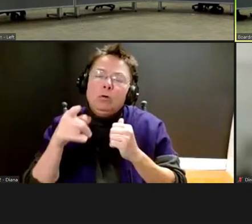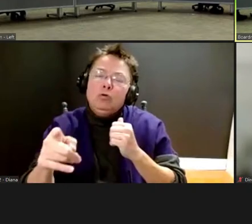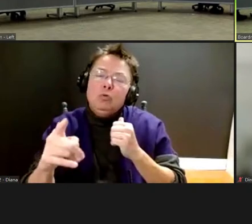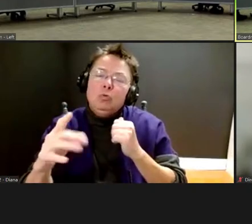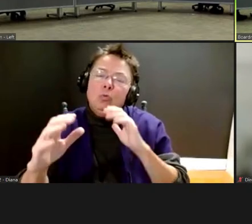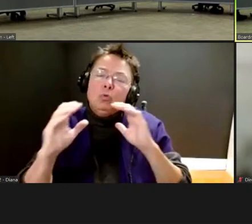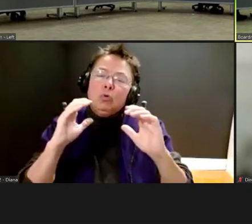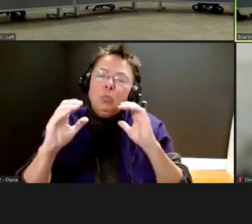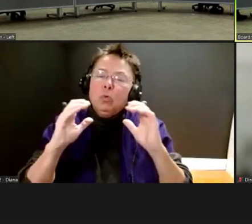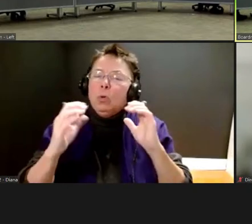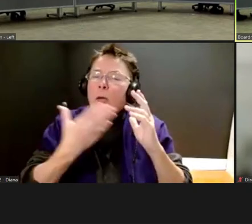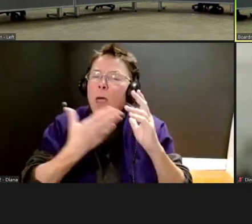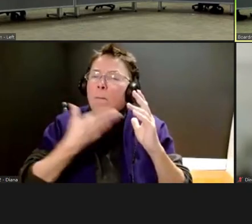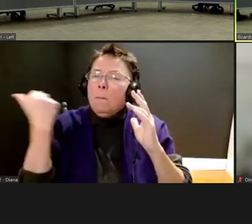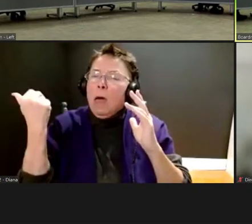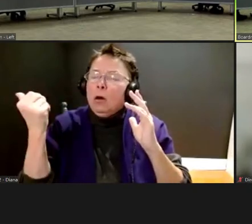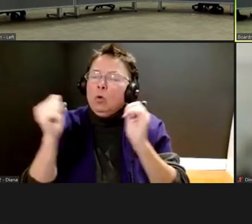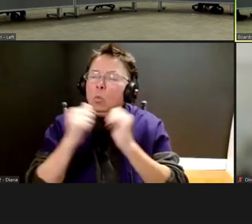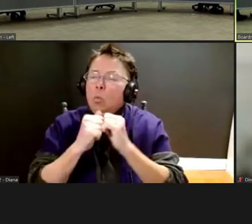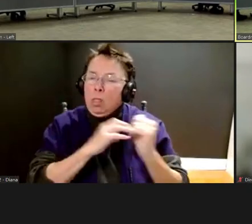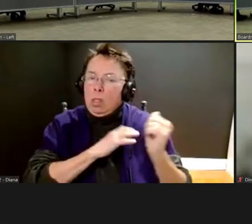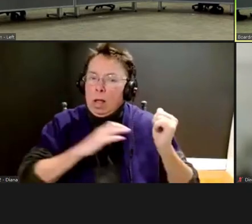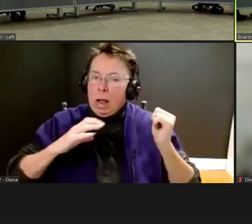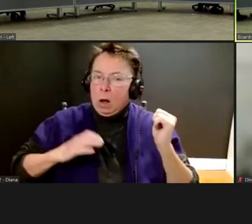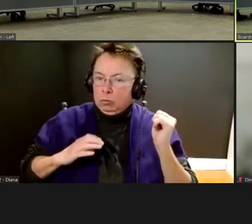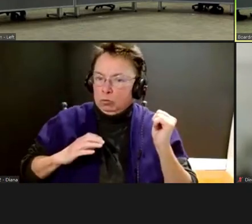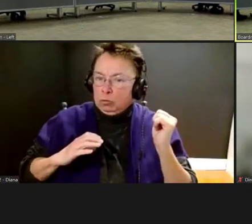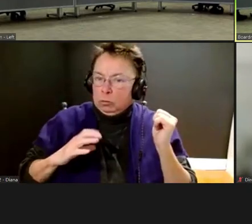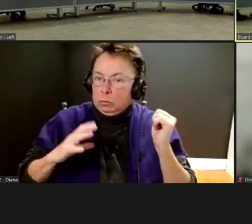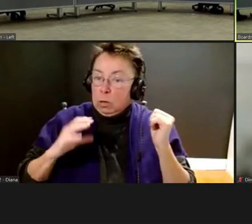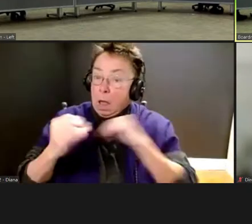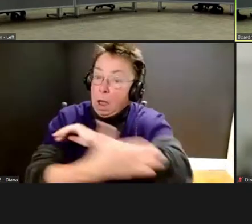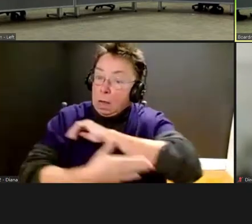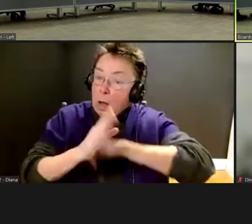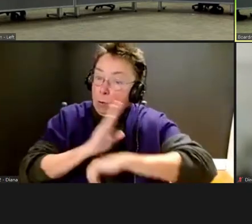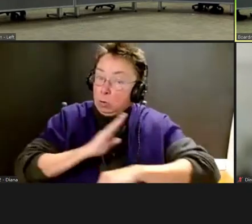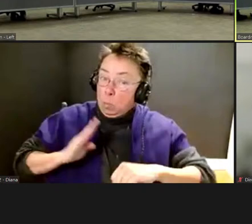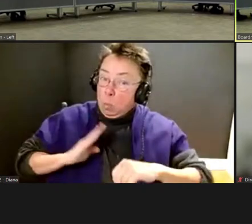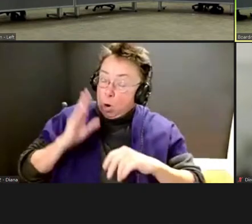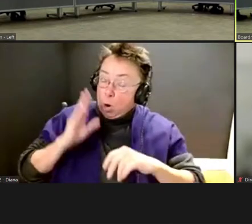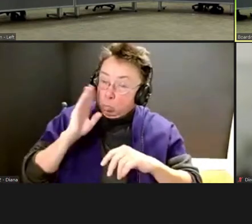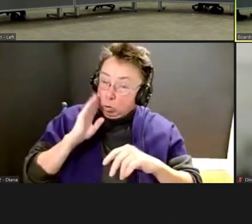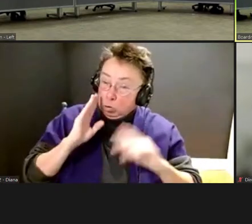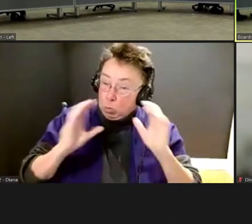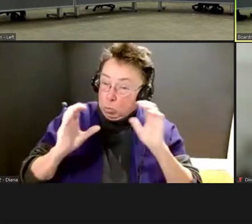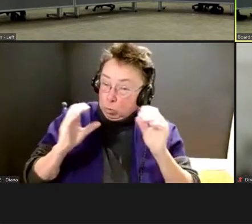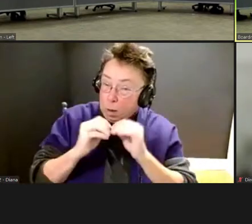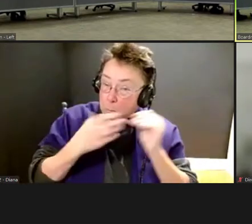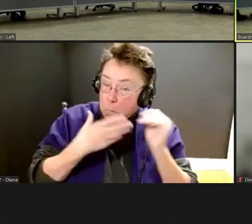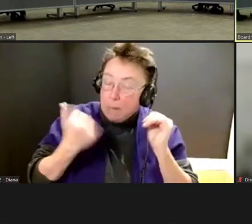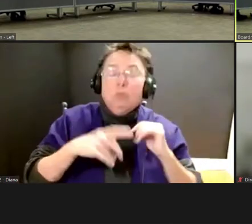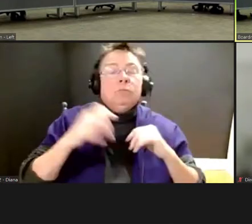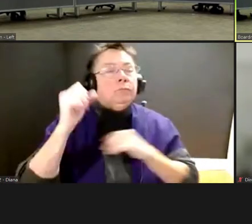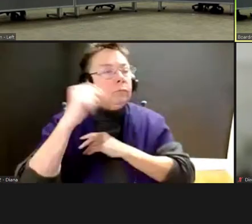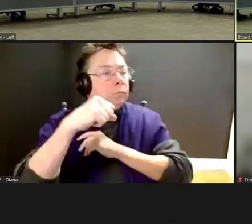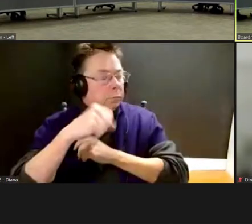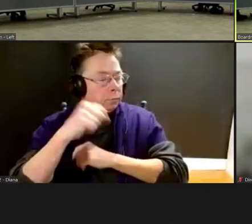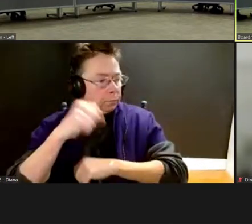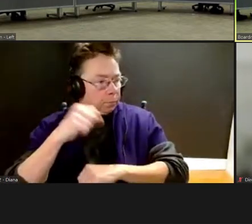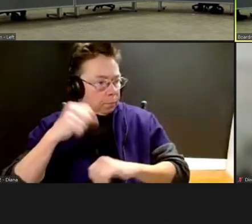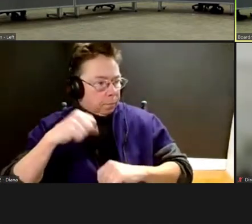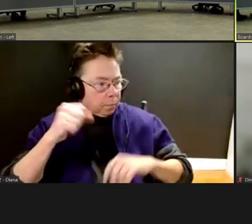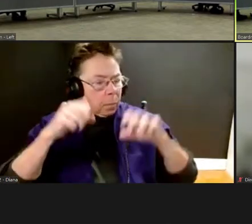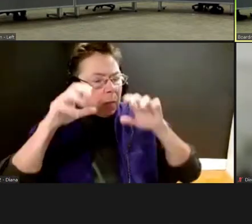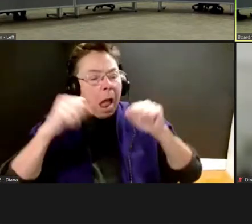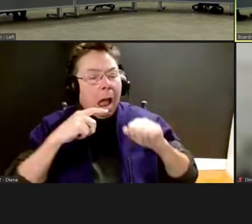effectively with the members of the Council and County Board? Yes, as I committed to the City Council at